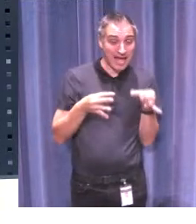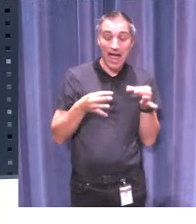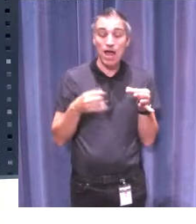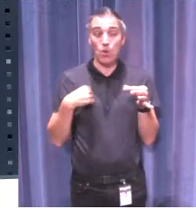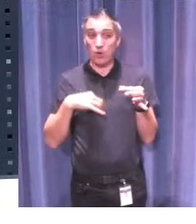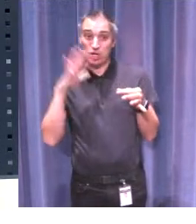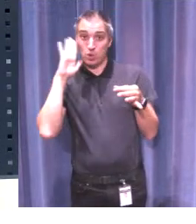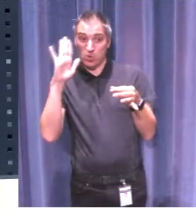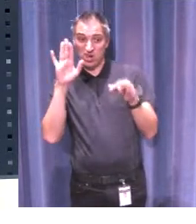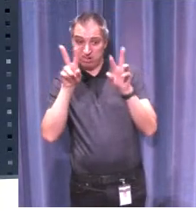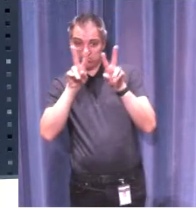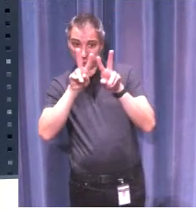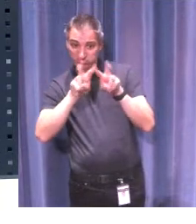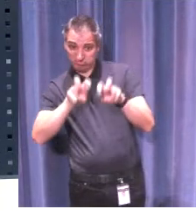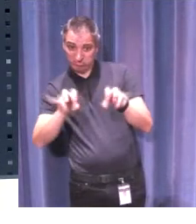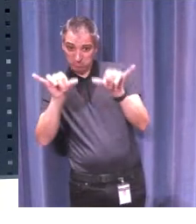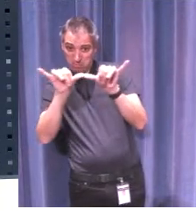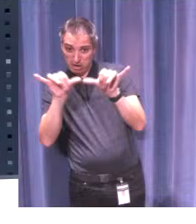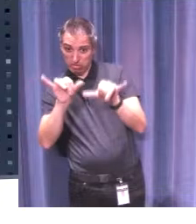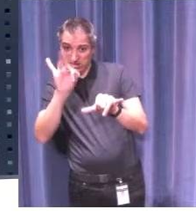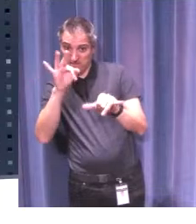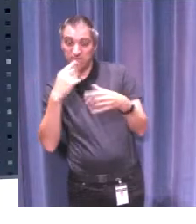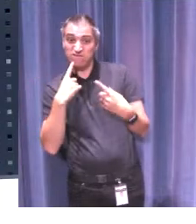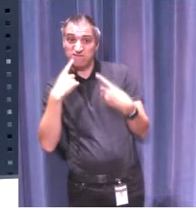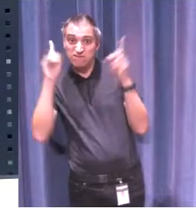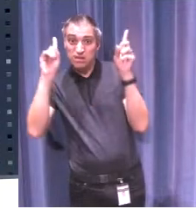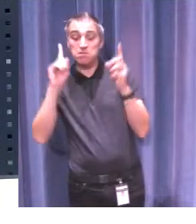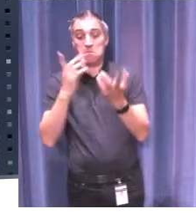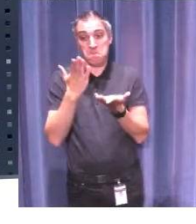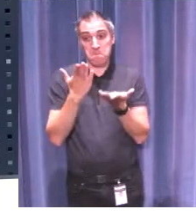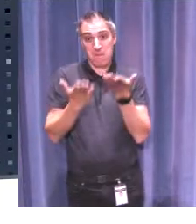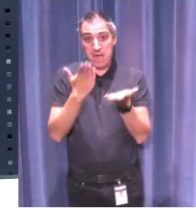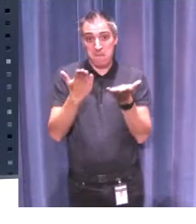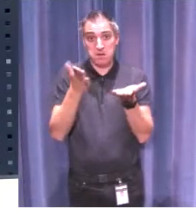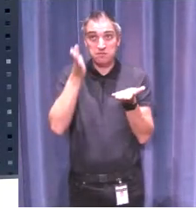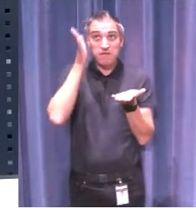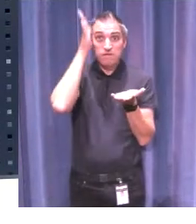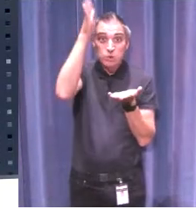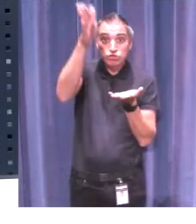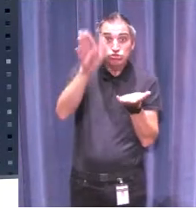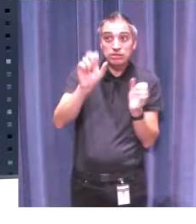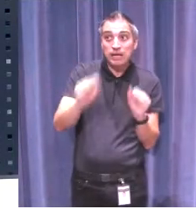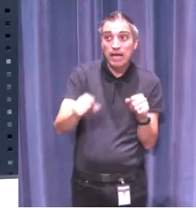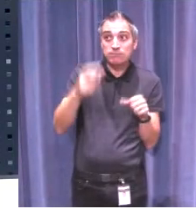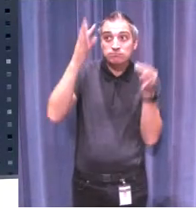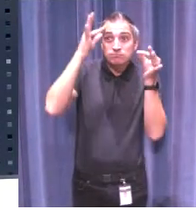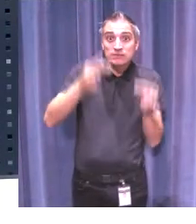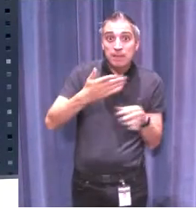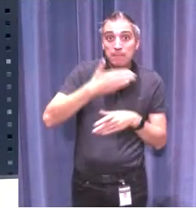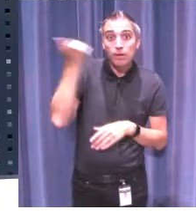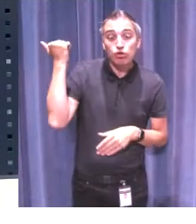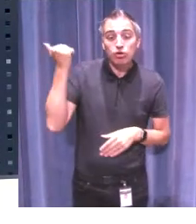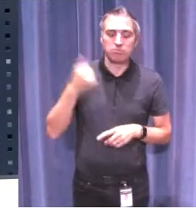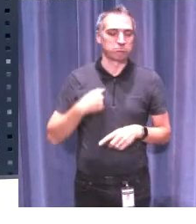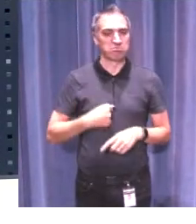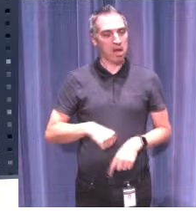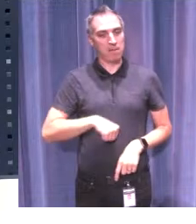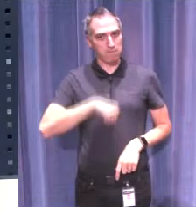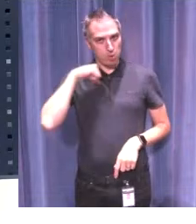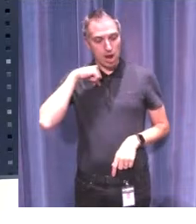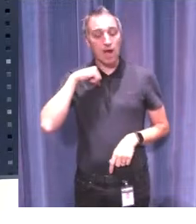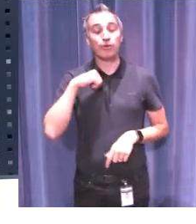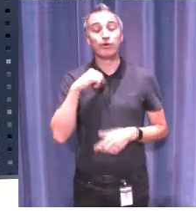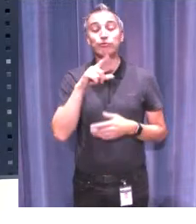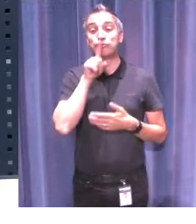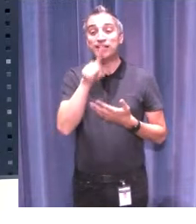whether or not it made sense. Here's where maybe we could have done something differently. I'm very proud of the fact that at